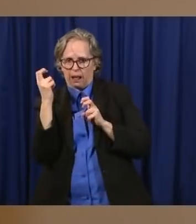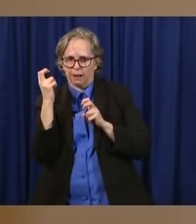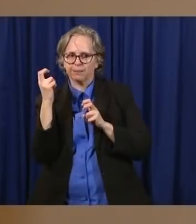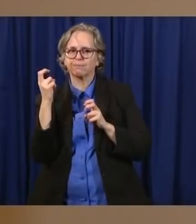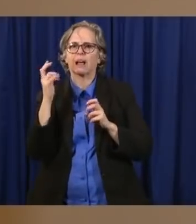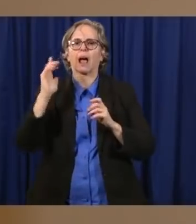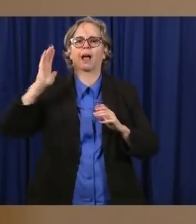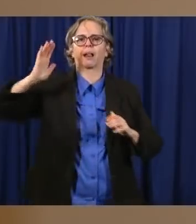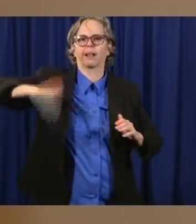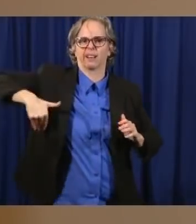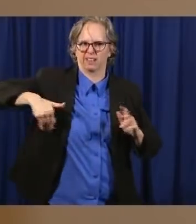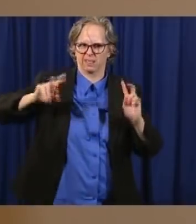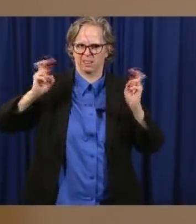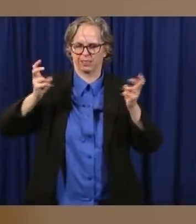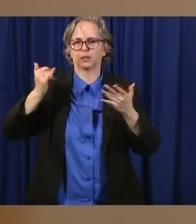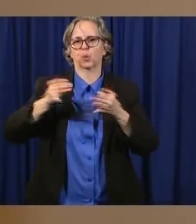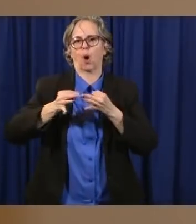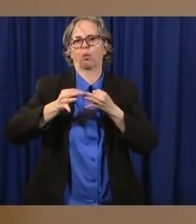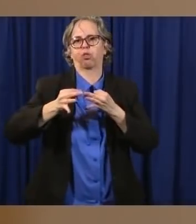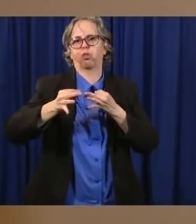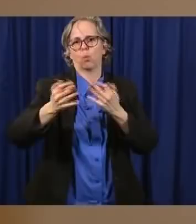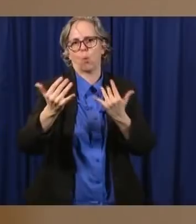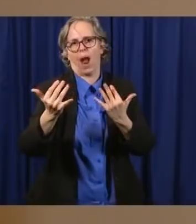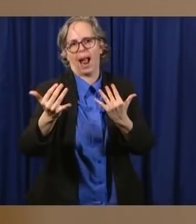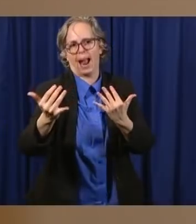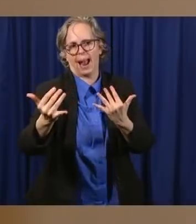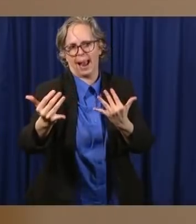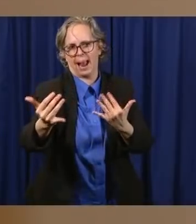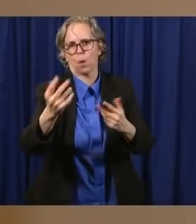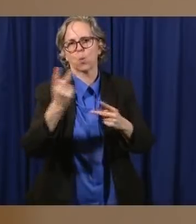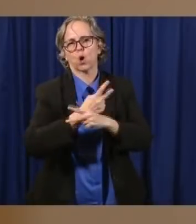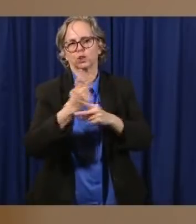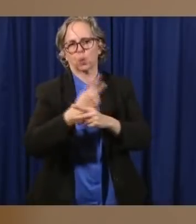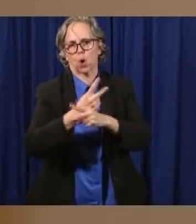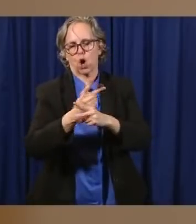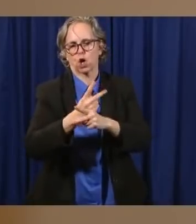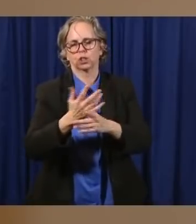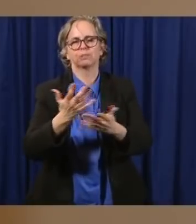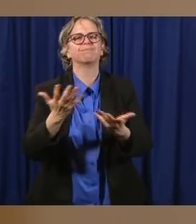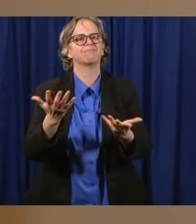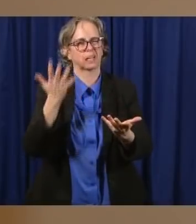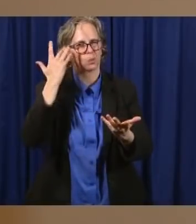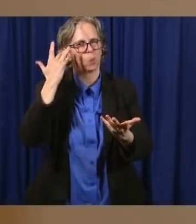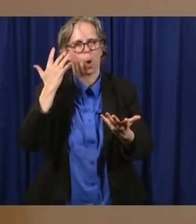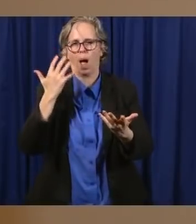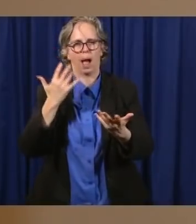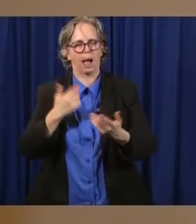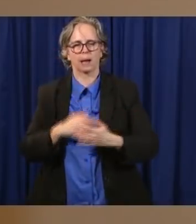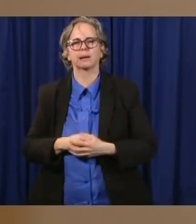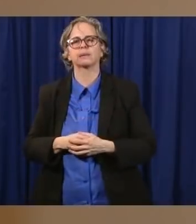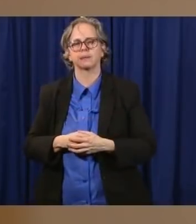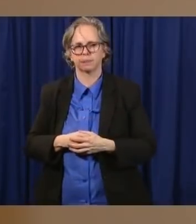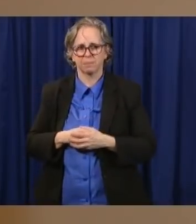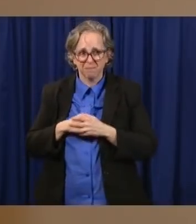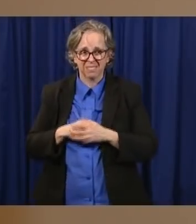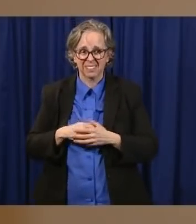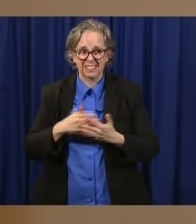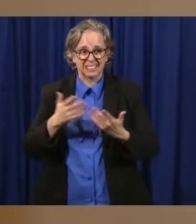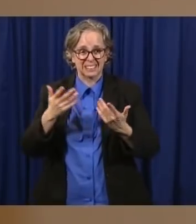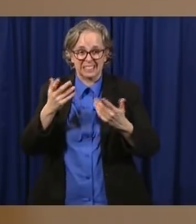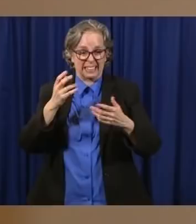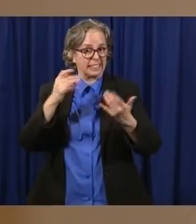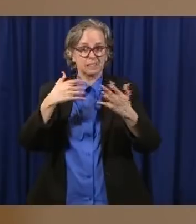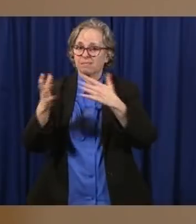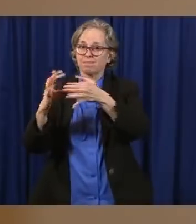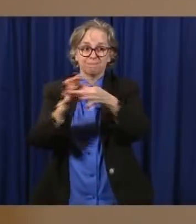as if they got early entry into the healthcare system, whether it's from this virus or other chronic